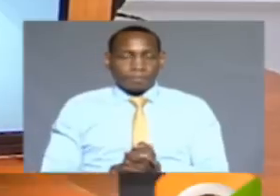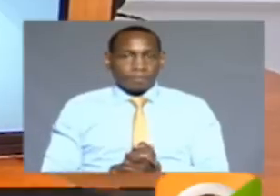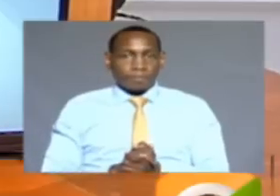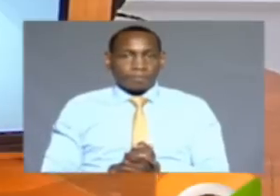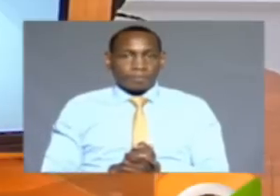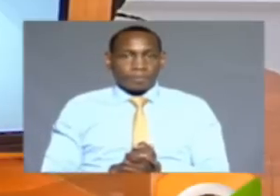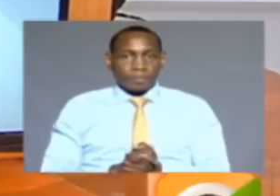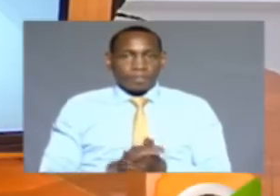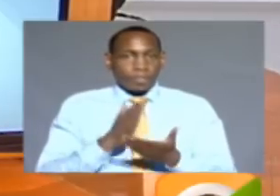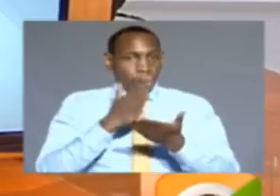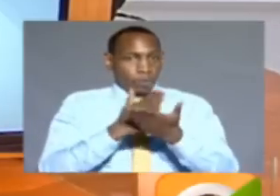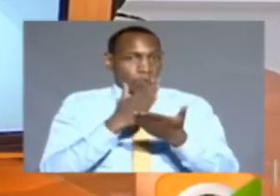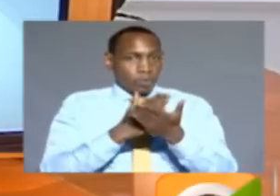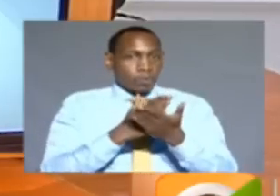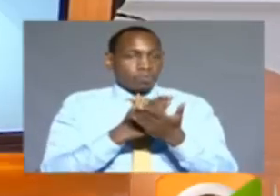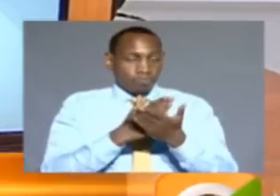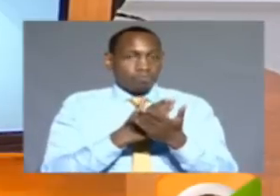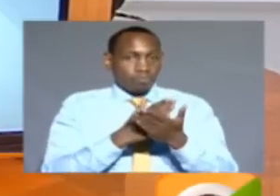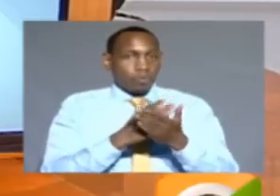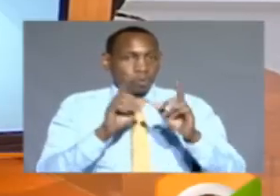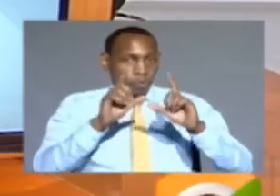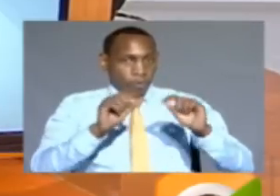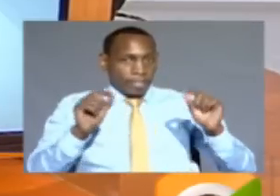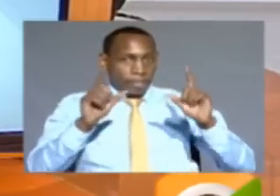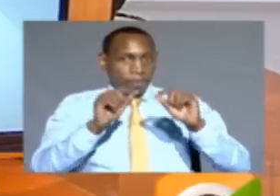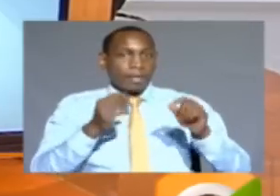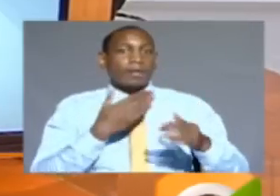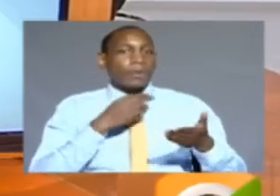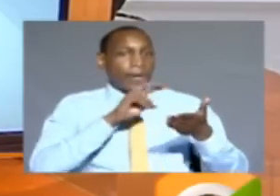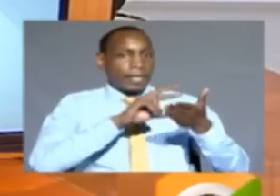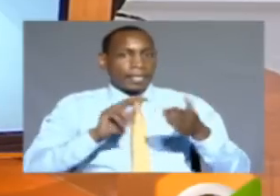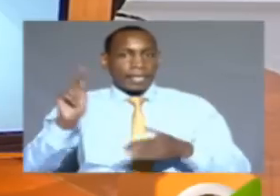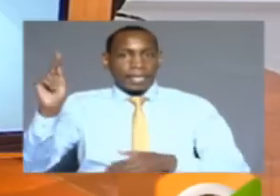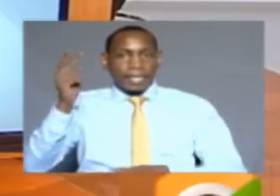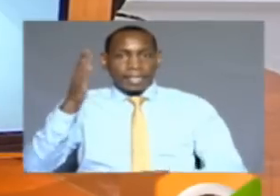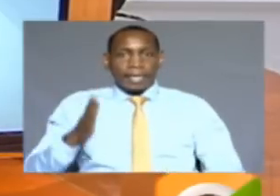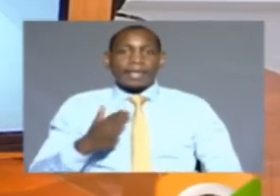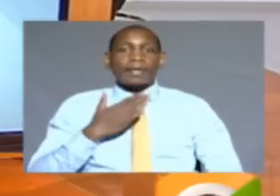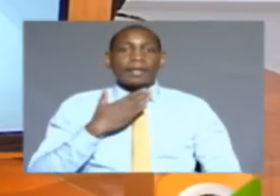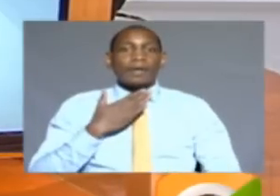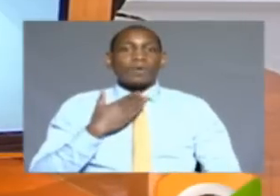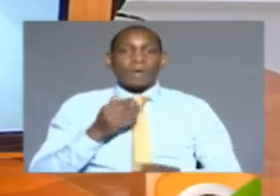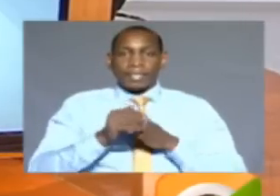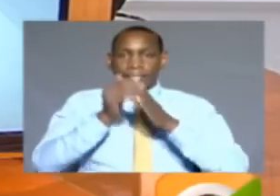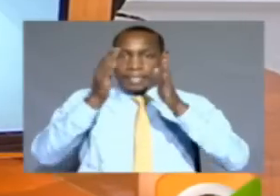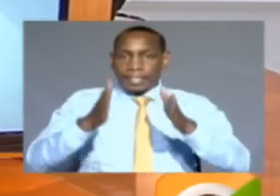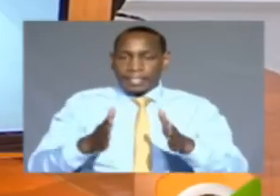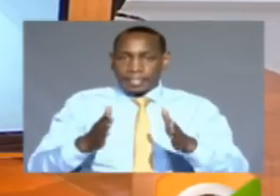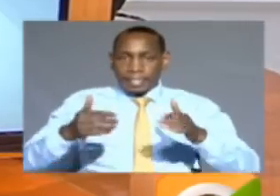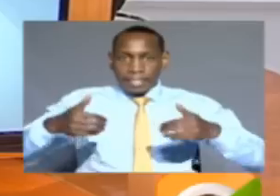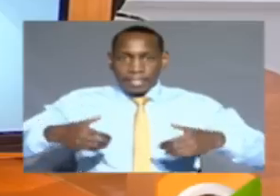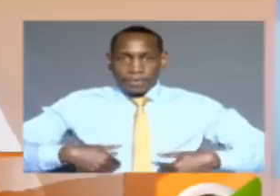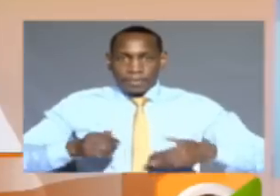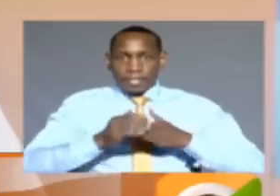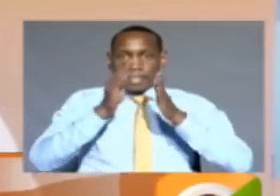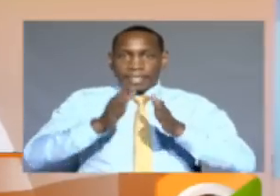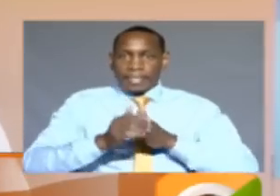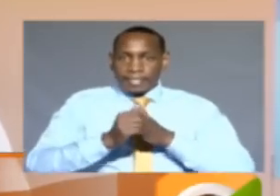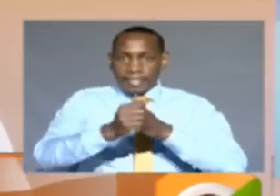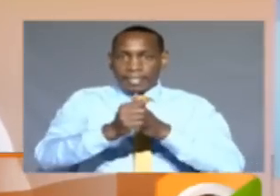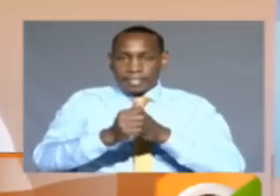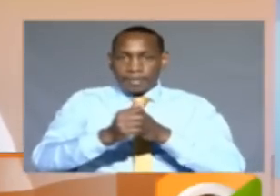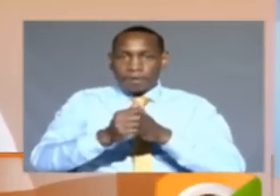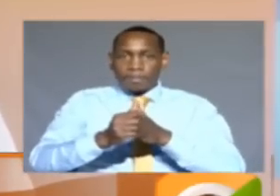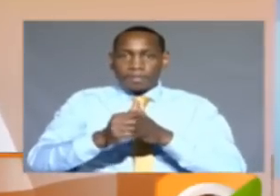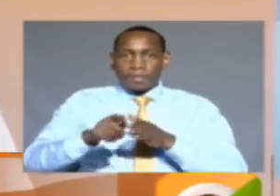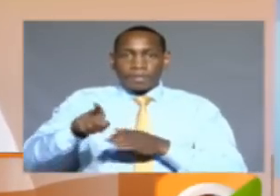He makes a very valid point here, and I want to speak to it. Kenyans wanted young leaders. This is where young leaders got us. We need